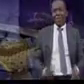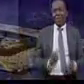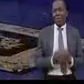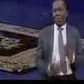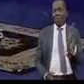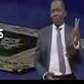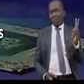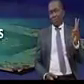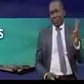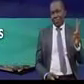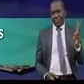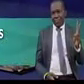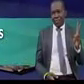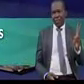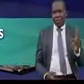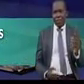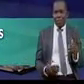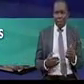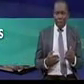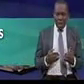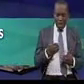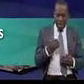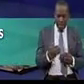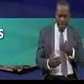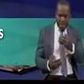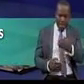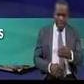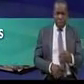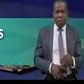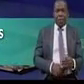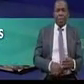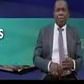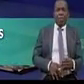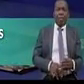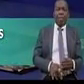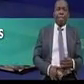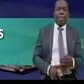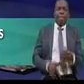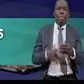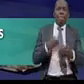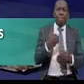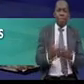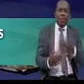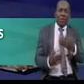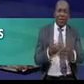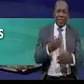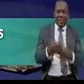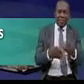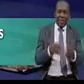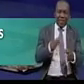reaching all regions as followers of the Son.